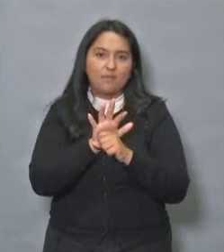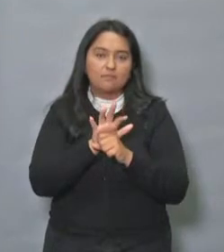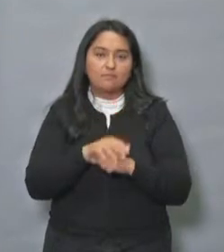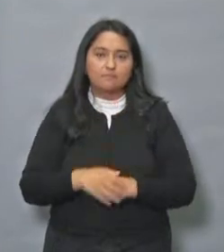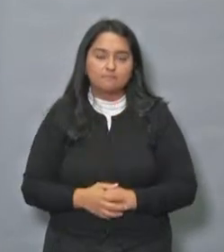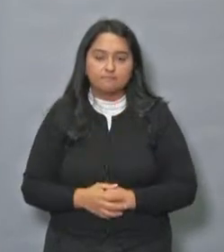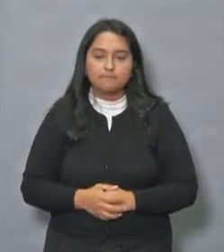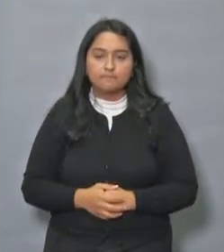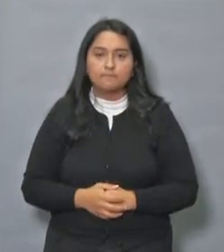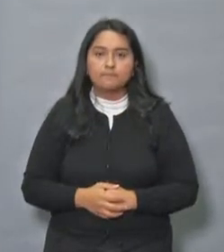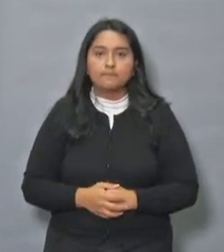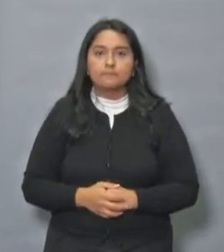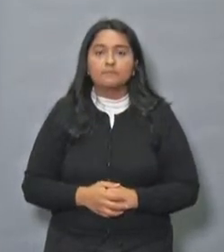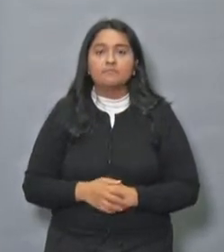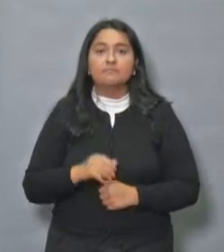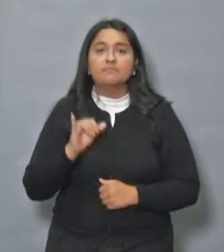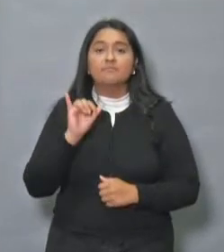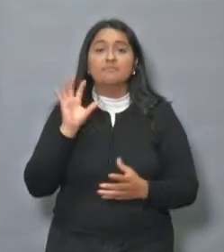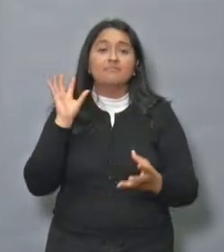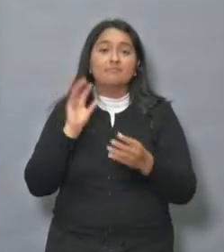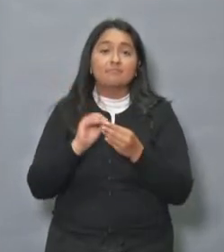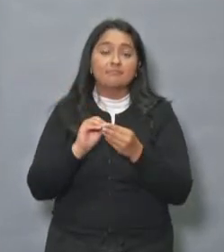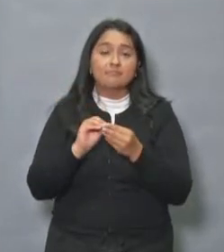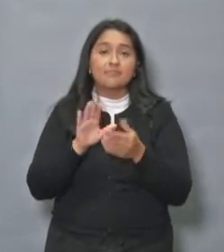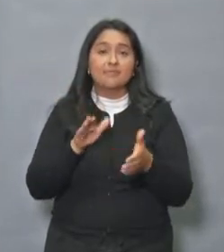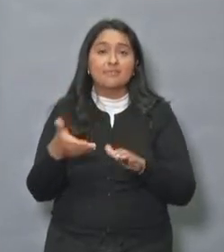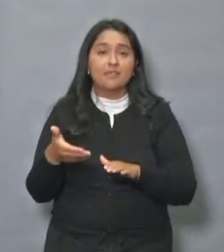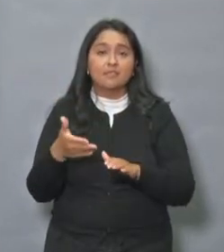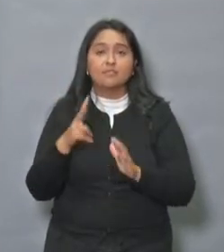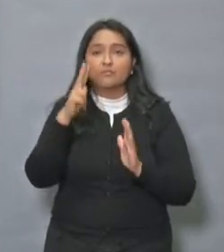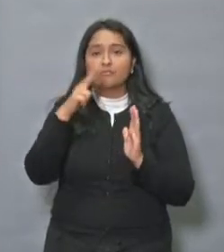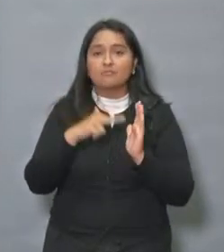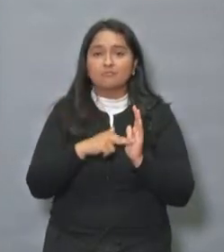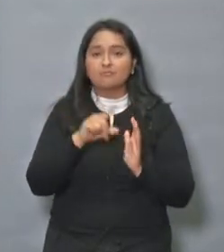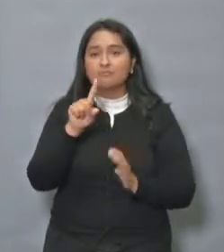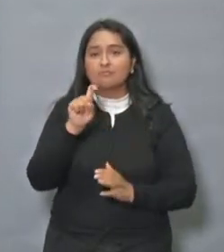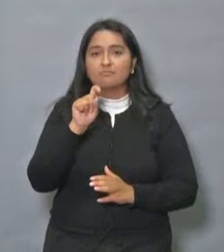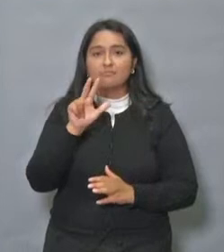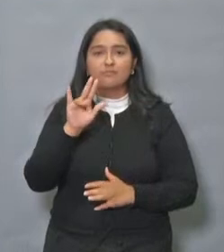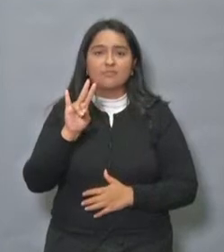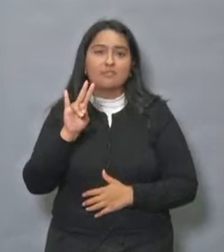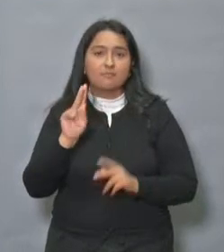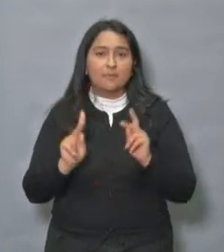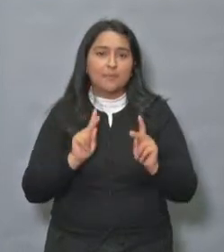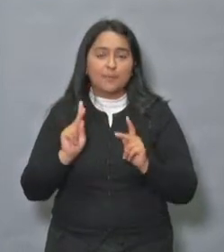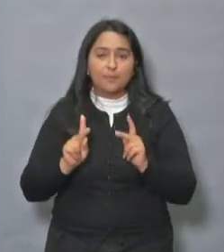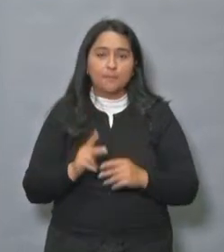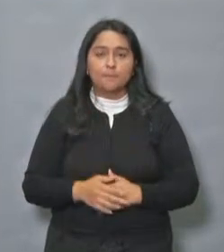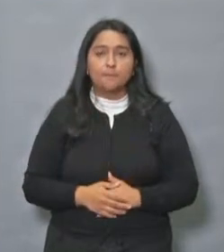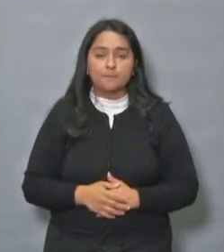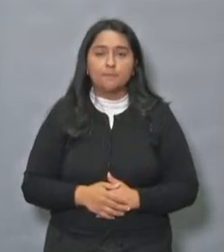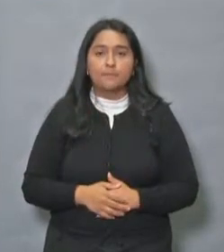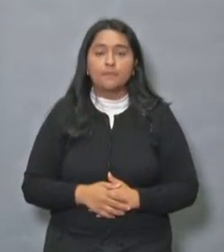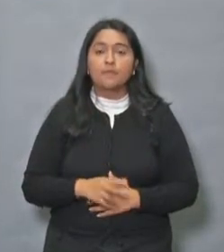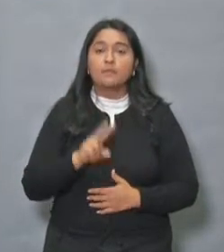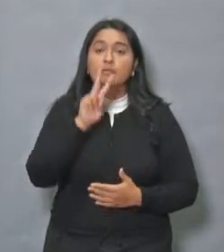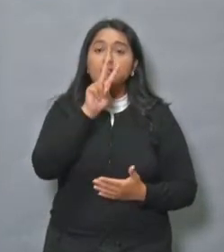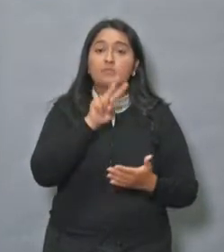COVID-19. Esto eleva el número total de fallecimientos a 3,137. Para